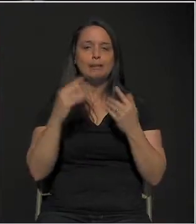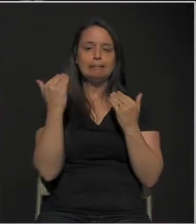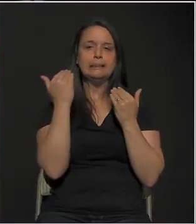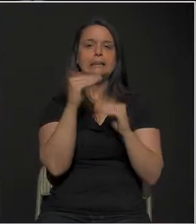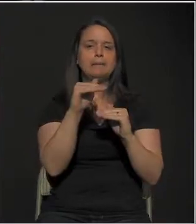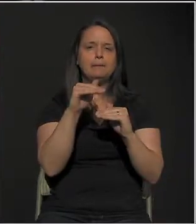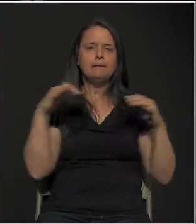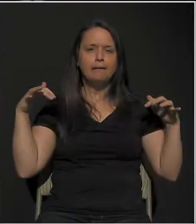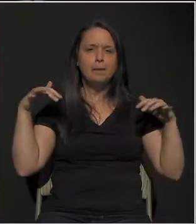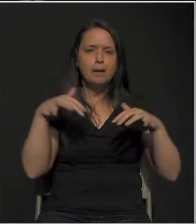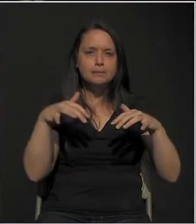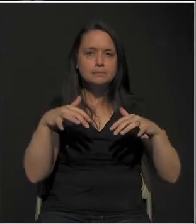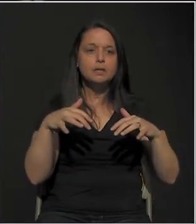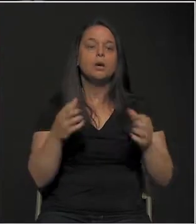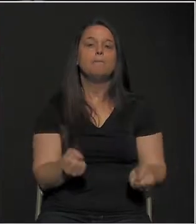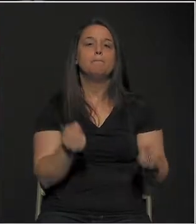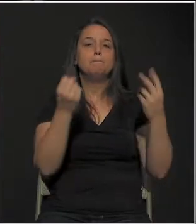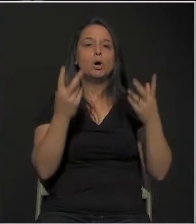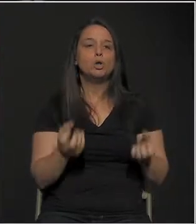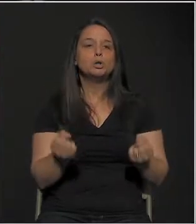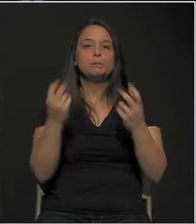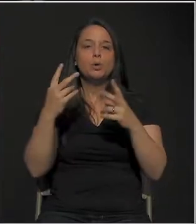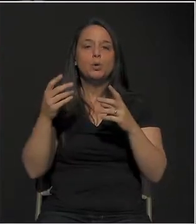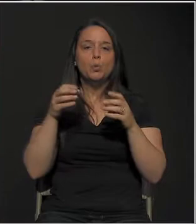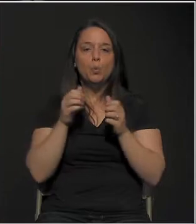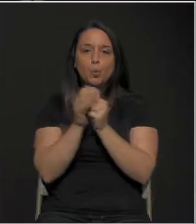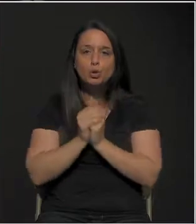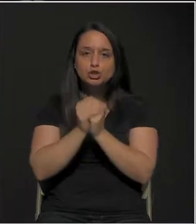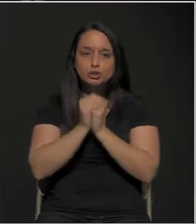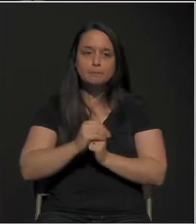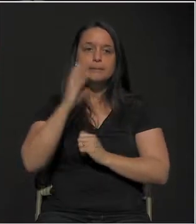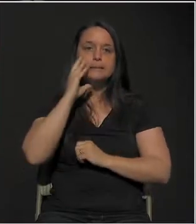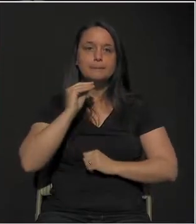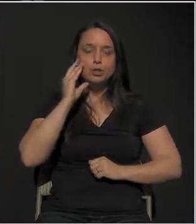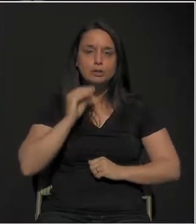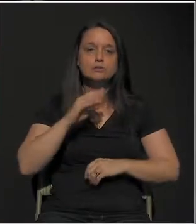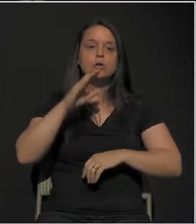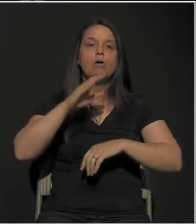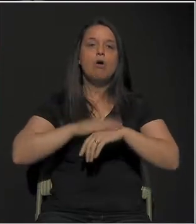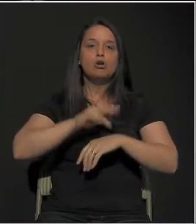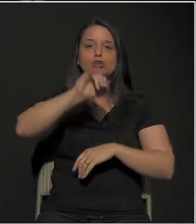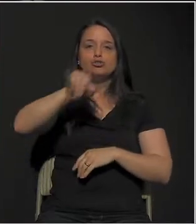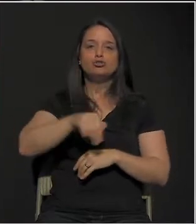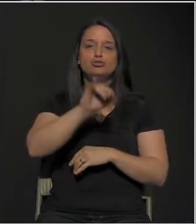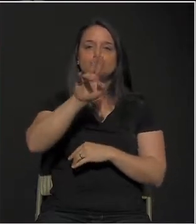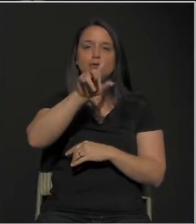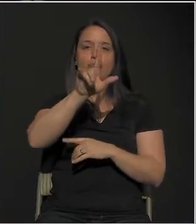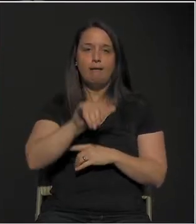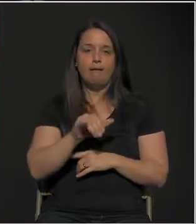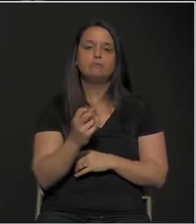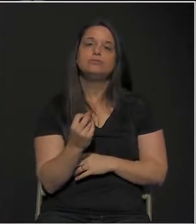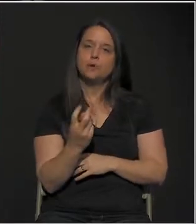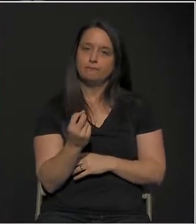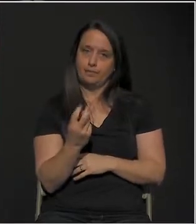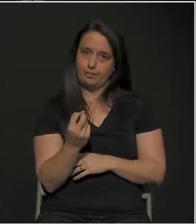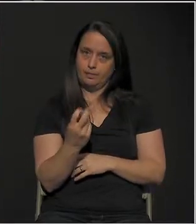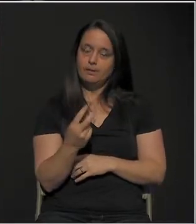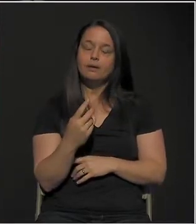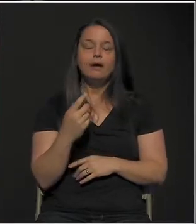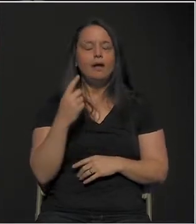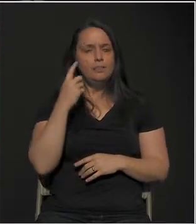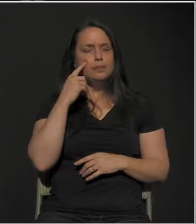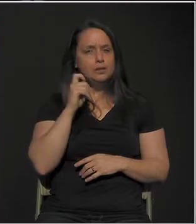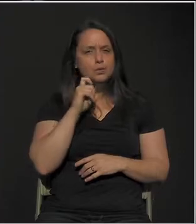capacity, multiple worship experience setting on July 12th. So I think it's pretty cool that we